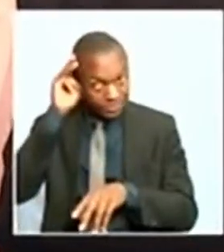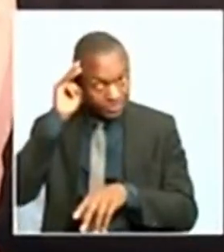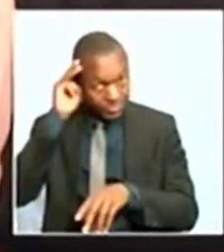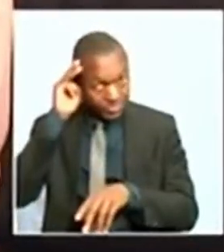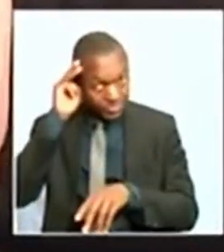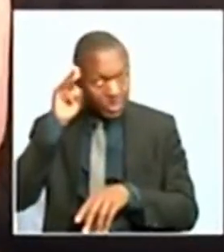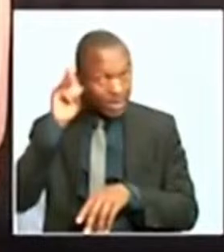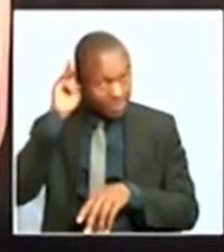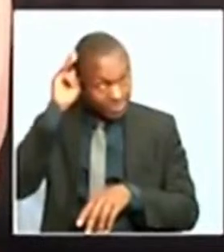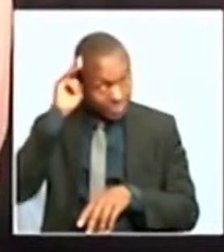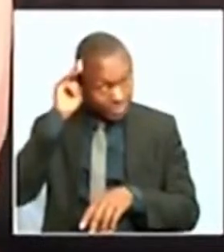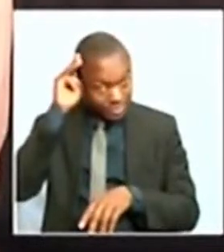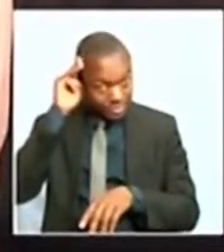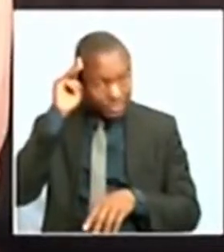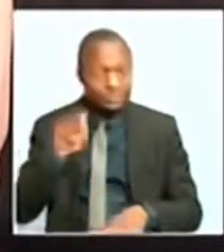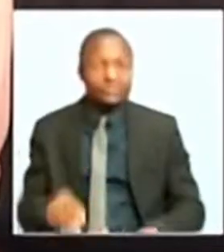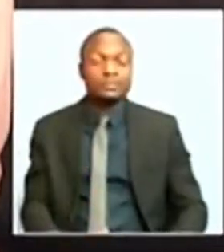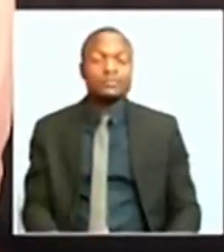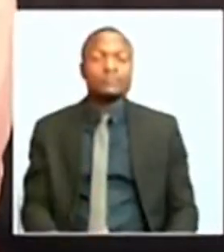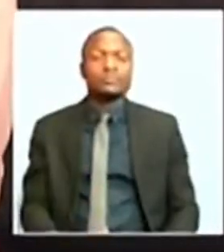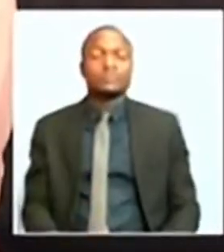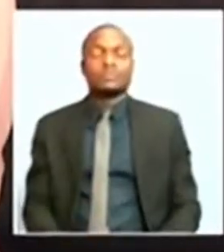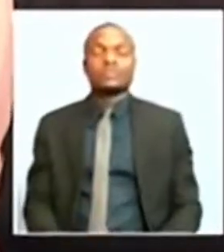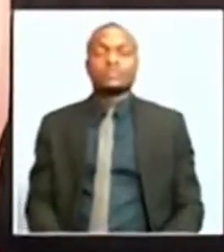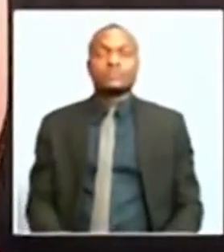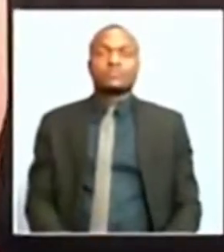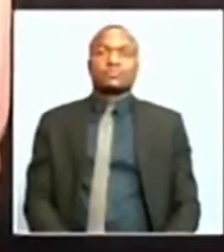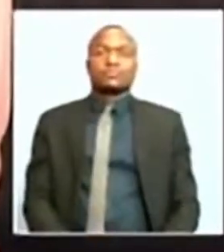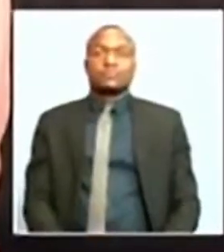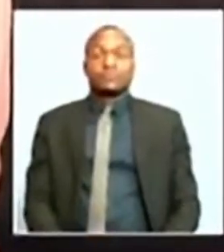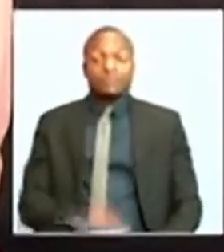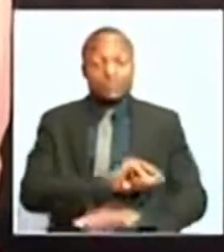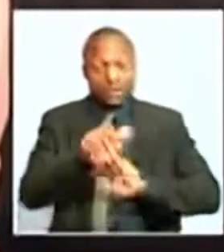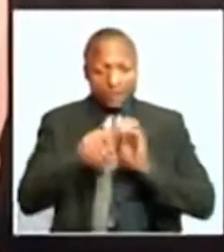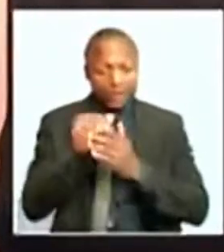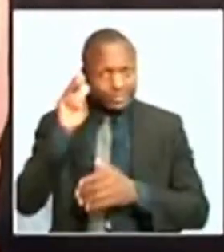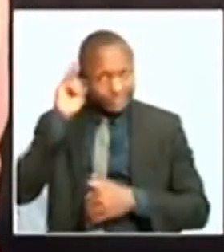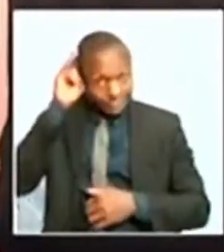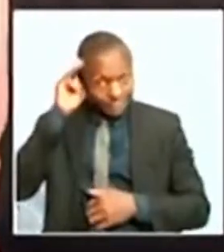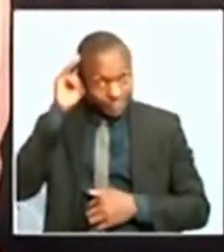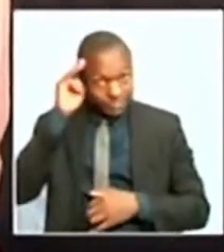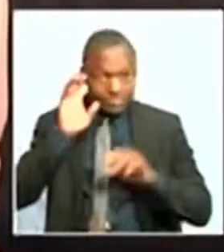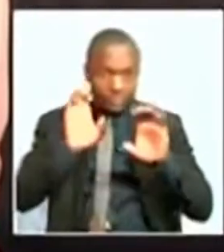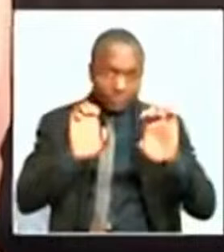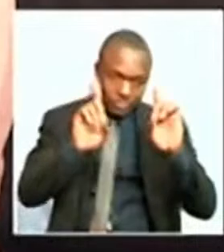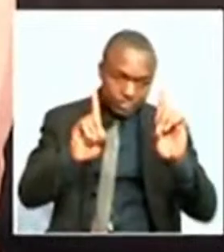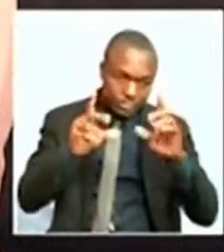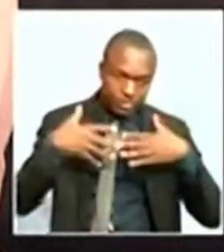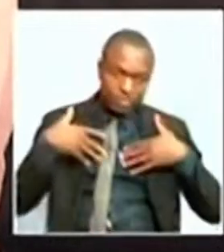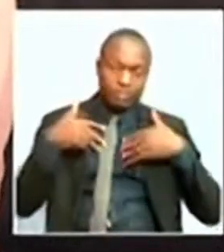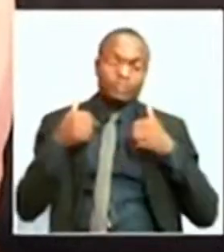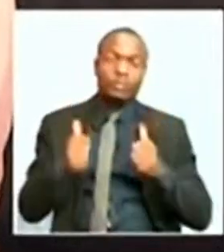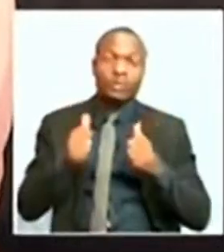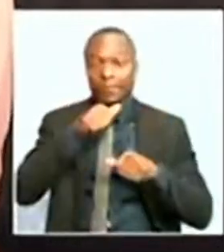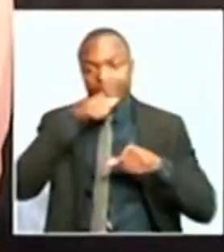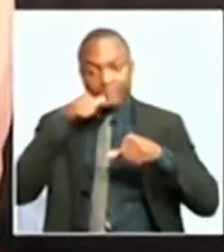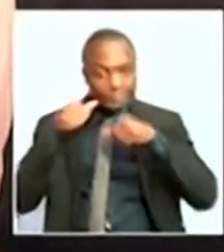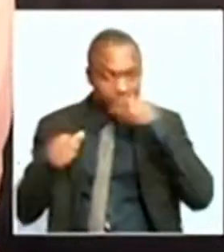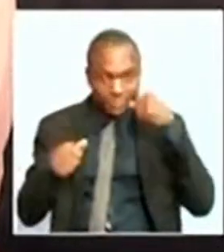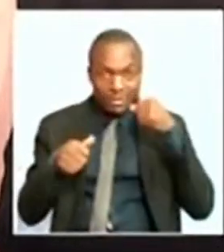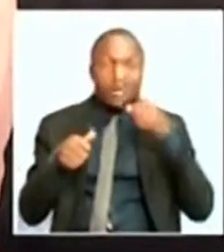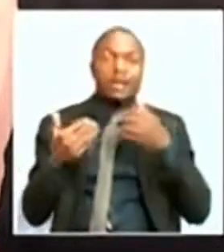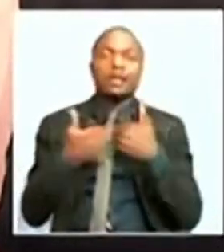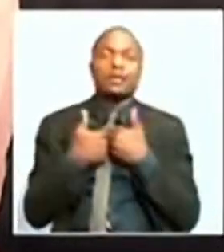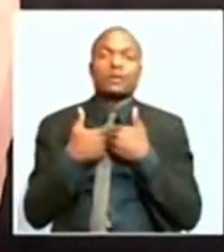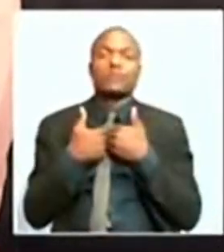even the ministry of almost all the ministries, be it education, health, agriculture, they do